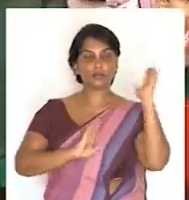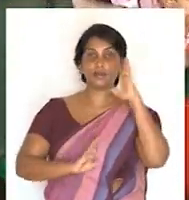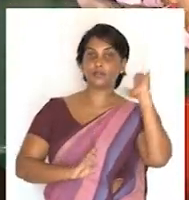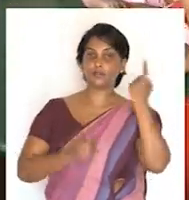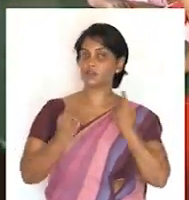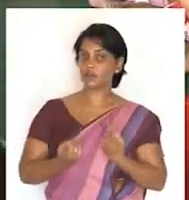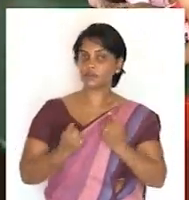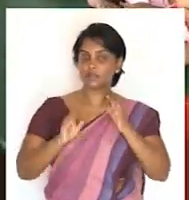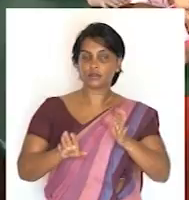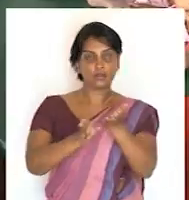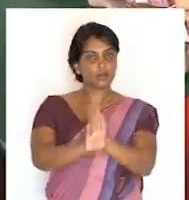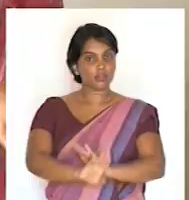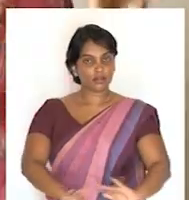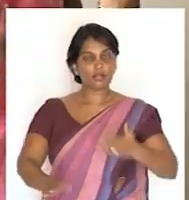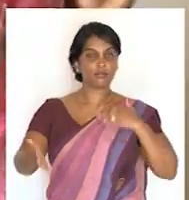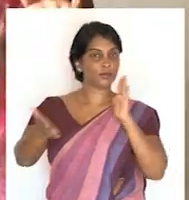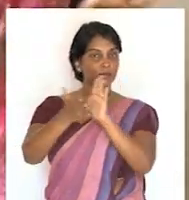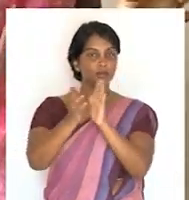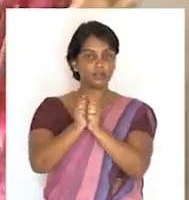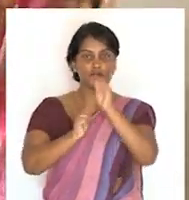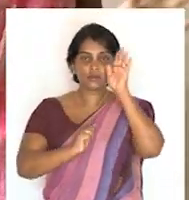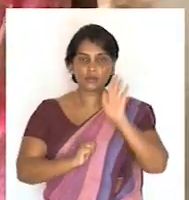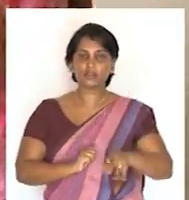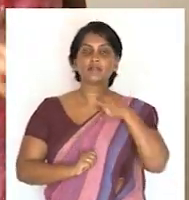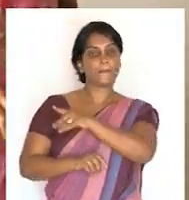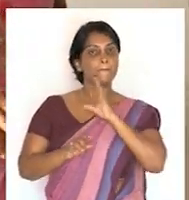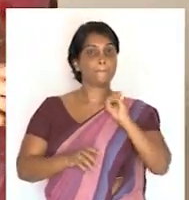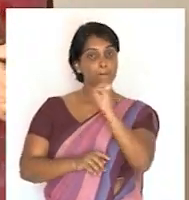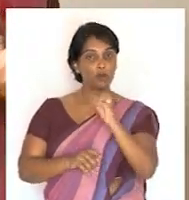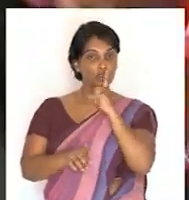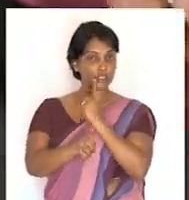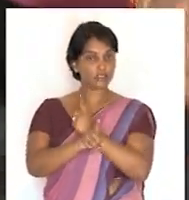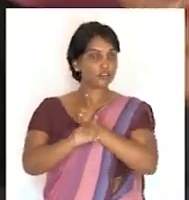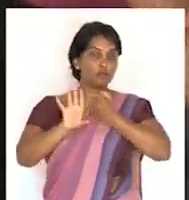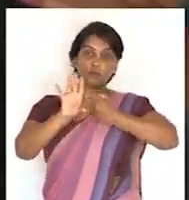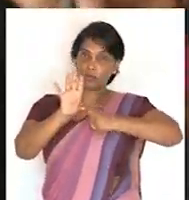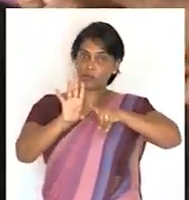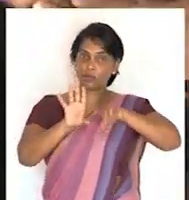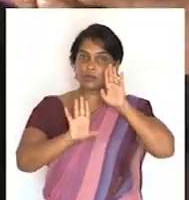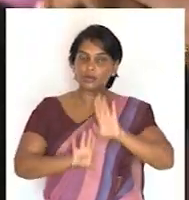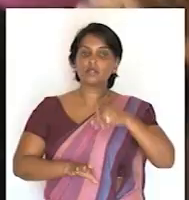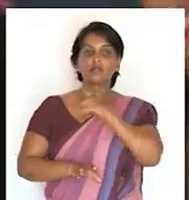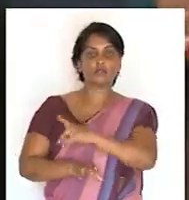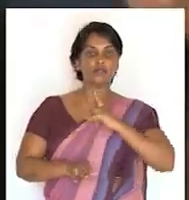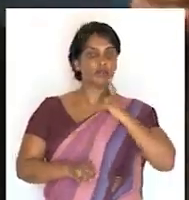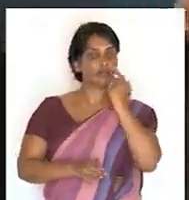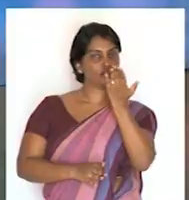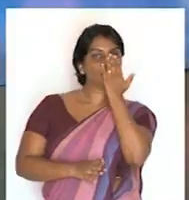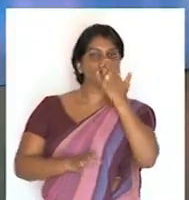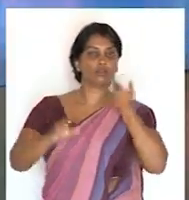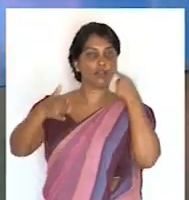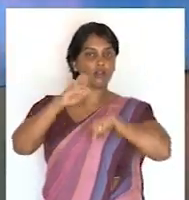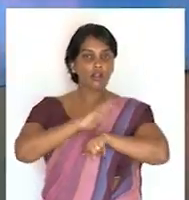inclusive preschool certificate course is conducted to train preschool teachers to work with these children with special